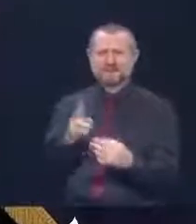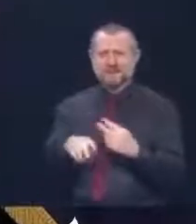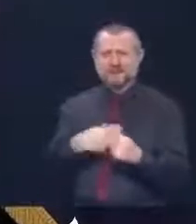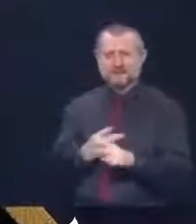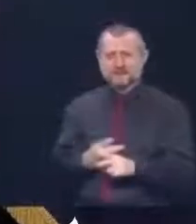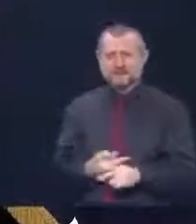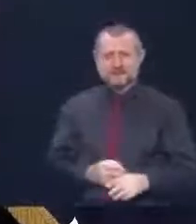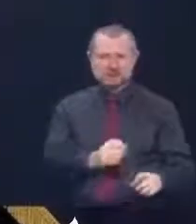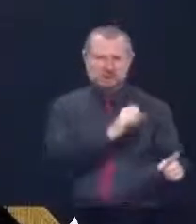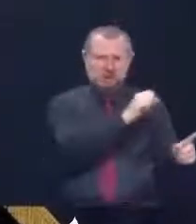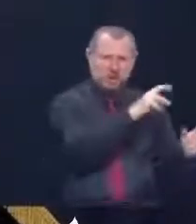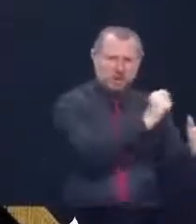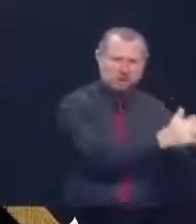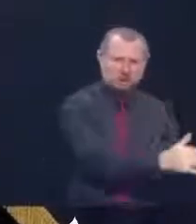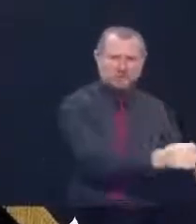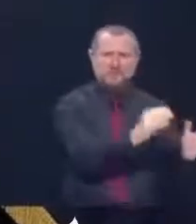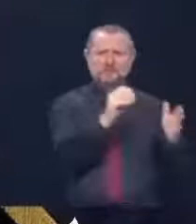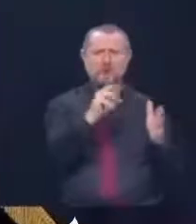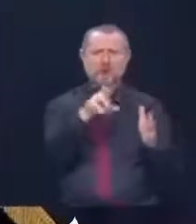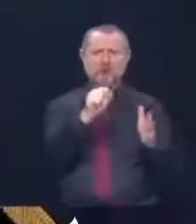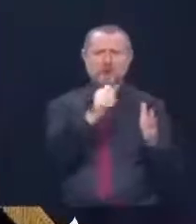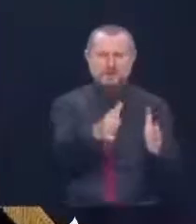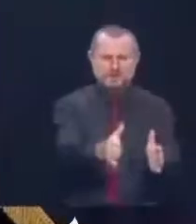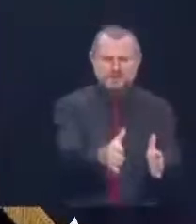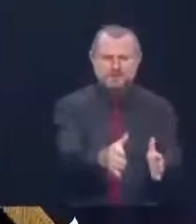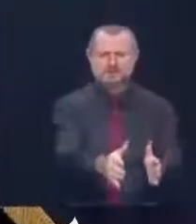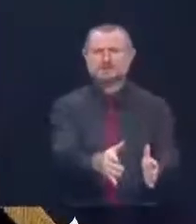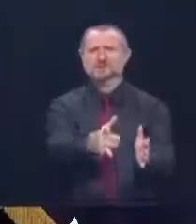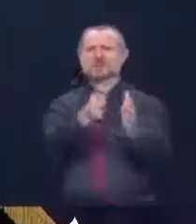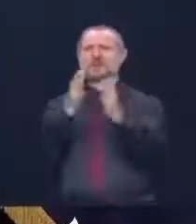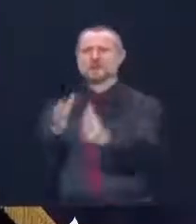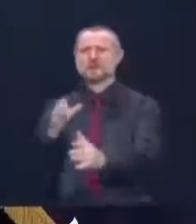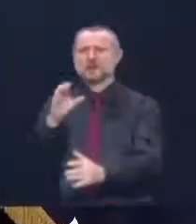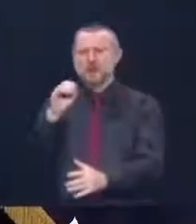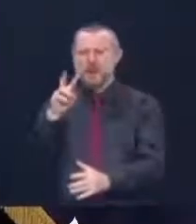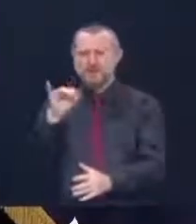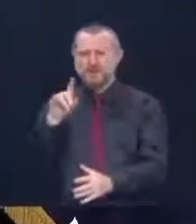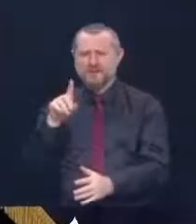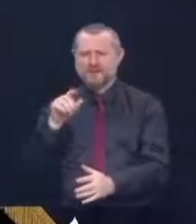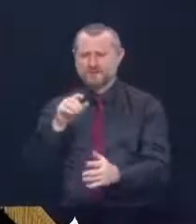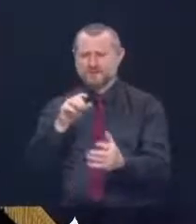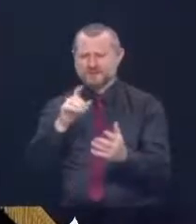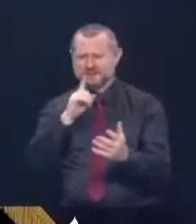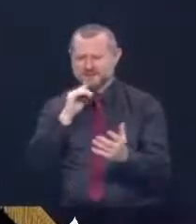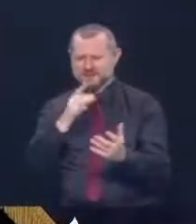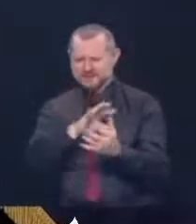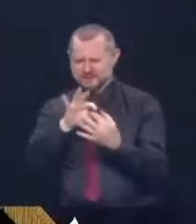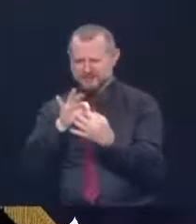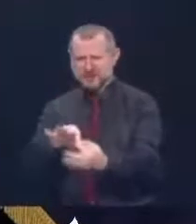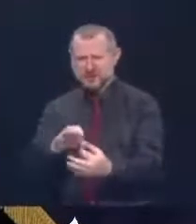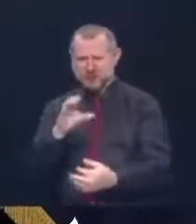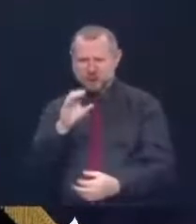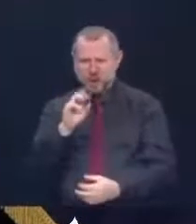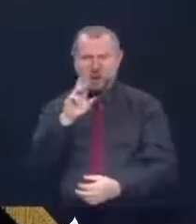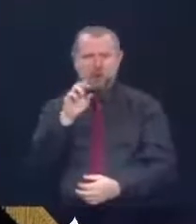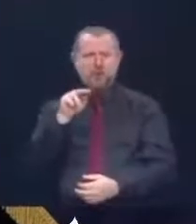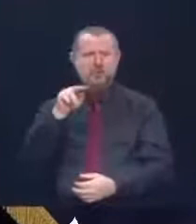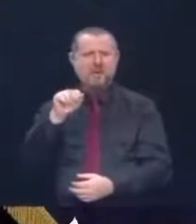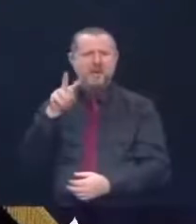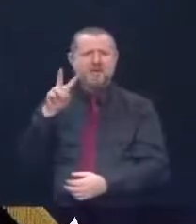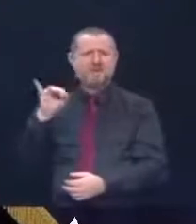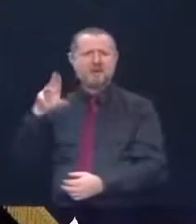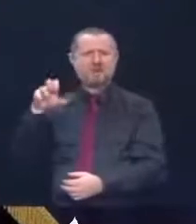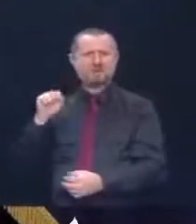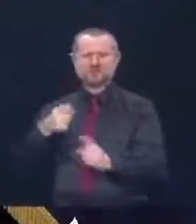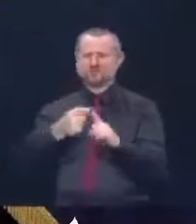SARS, MERS, COVID, all coronaviruses, all from China, all from wet poultry markets, all evaded